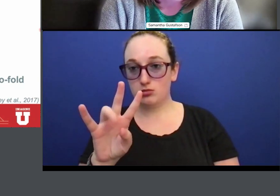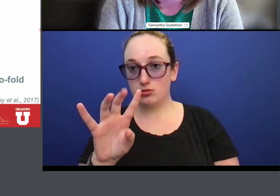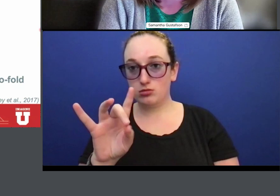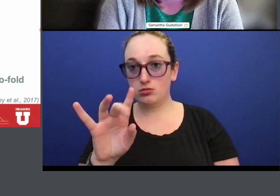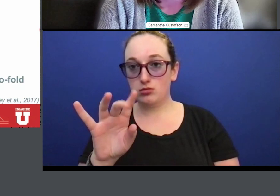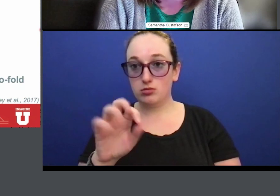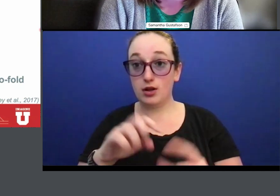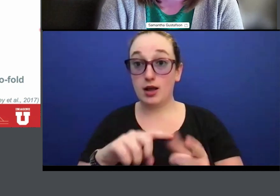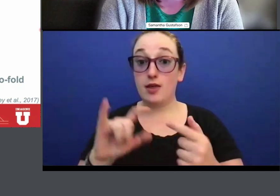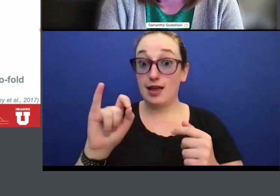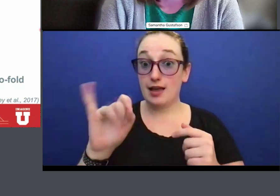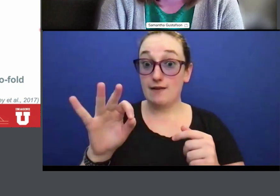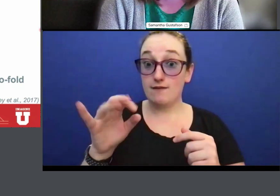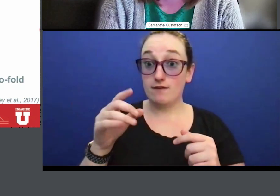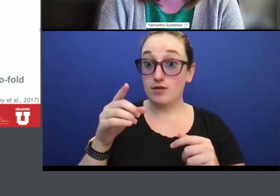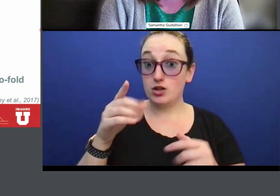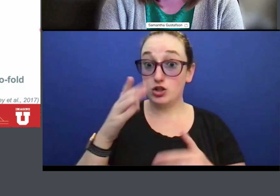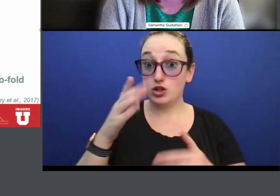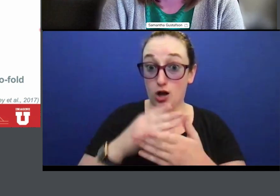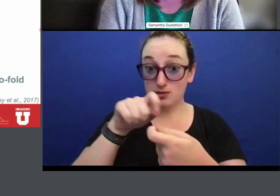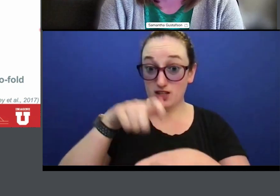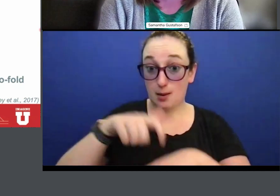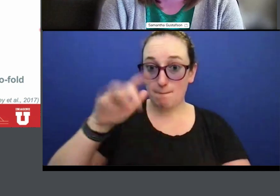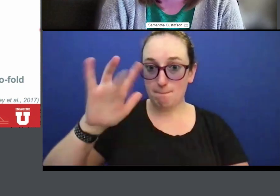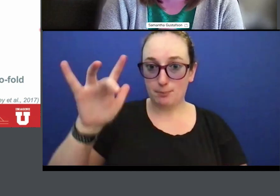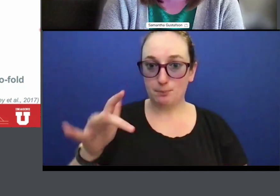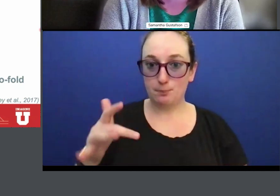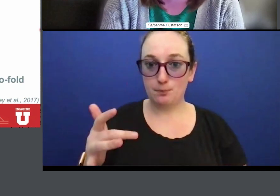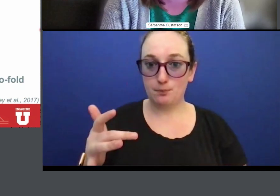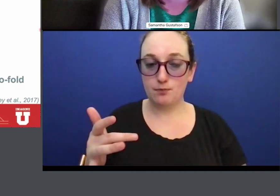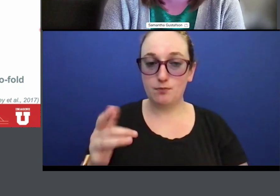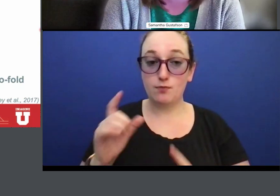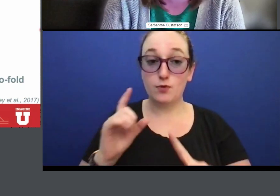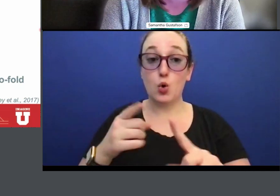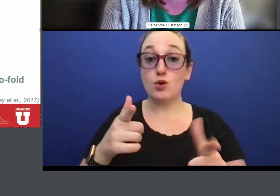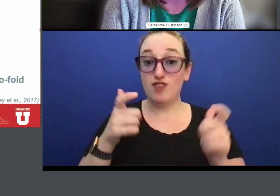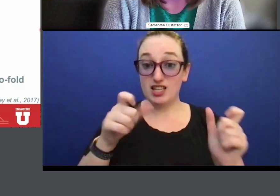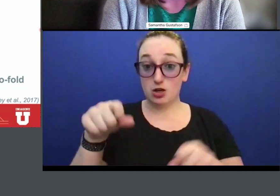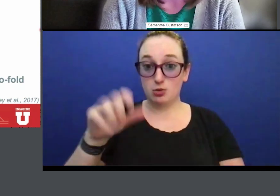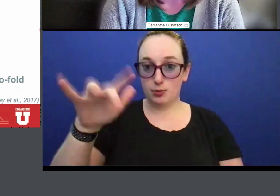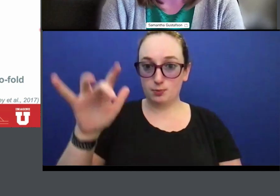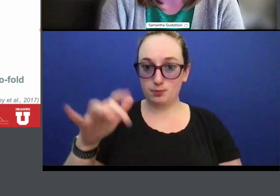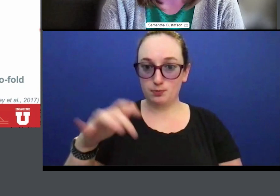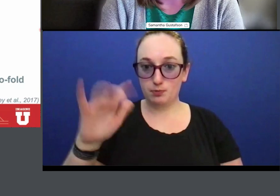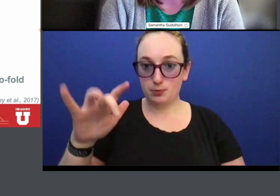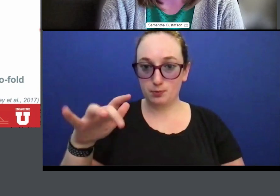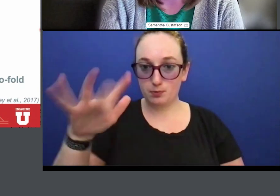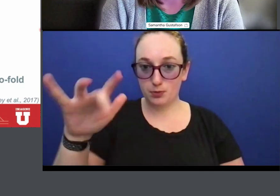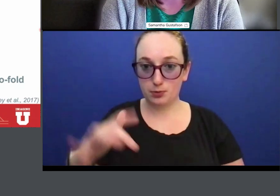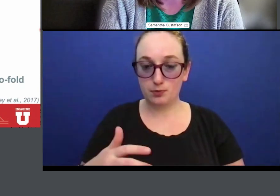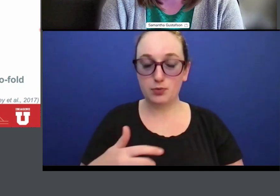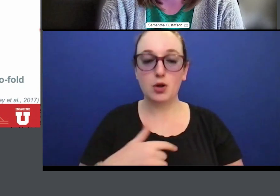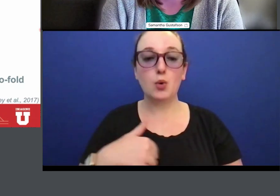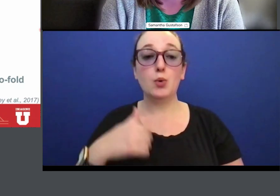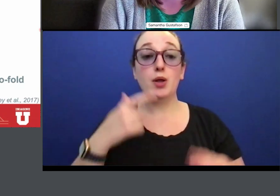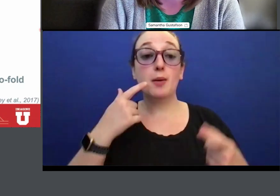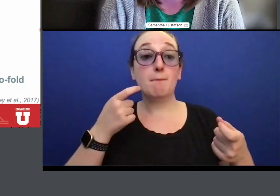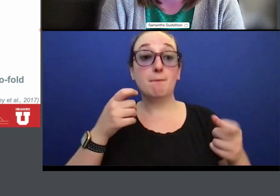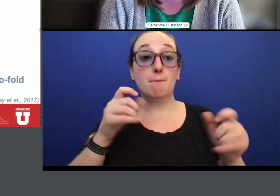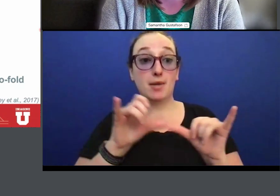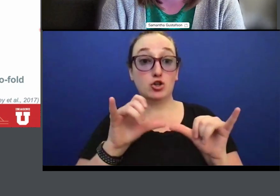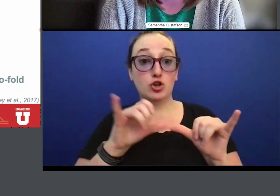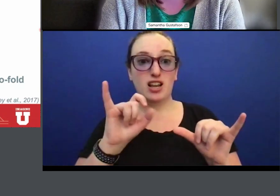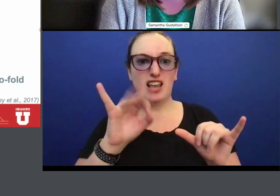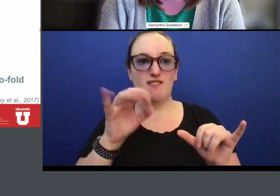bar really quickly to stop those numbers. And their goal was to get as fast as possible, and we measured how many times